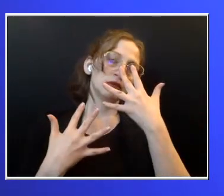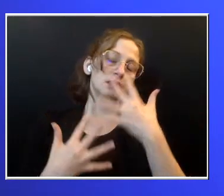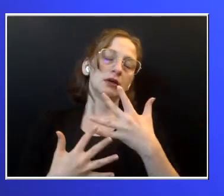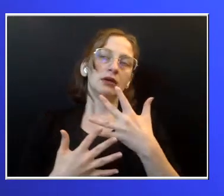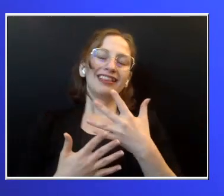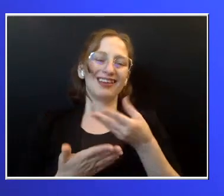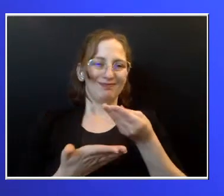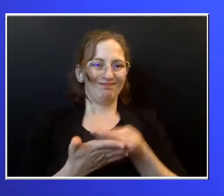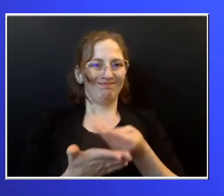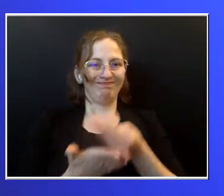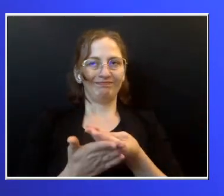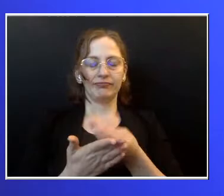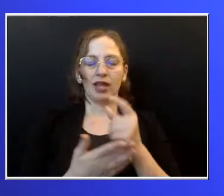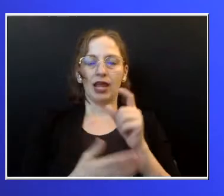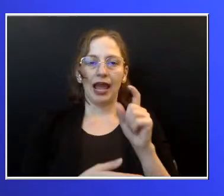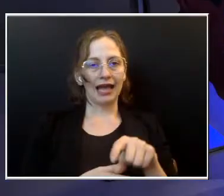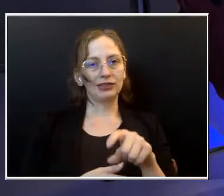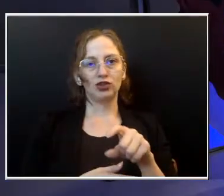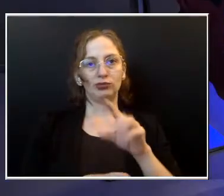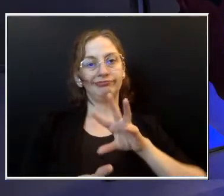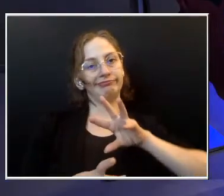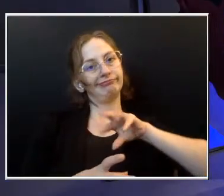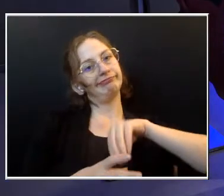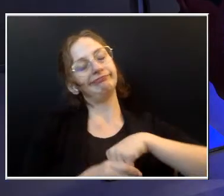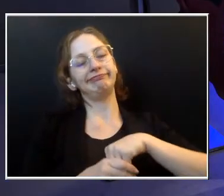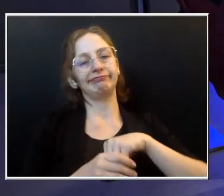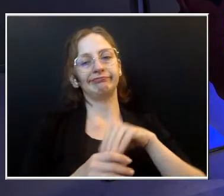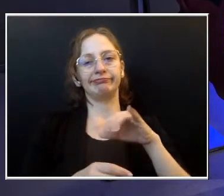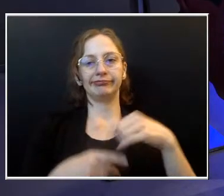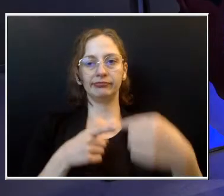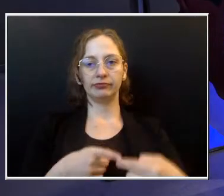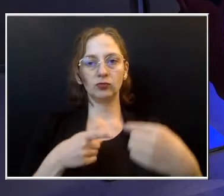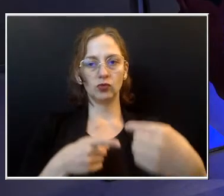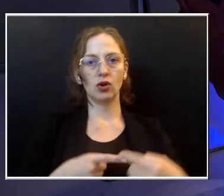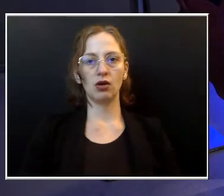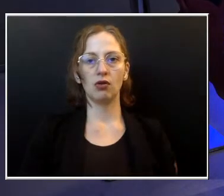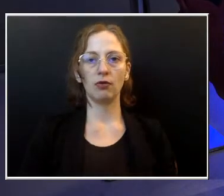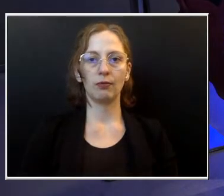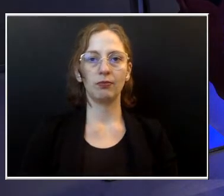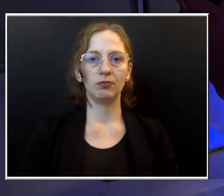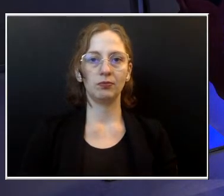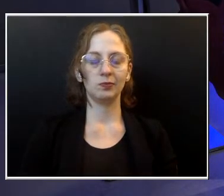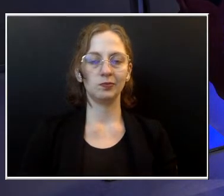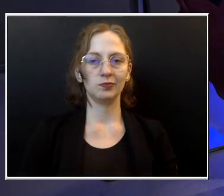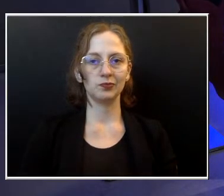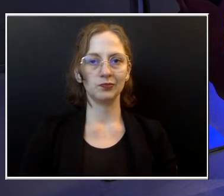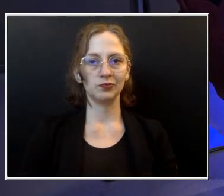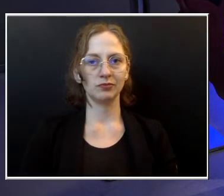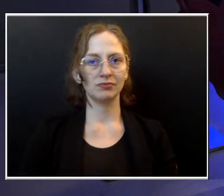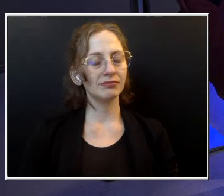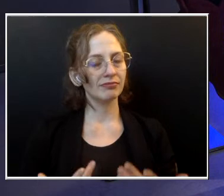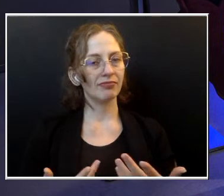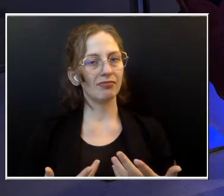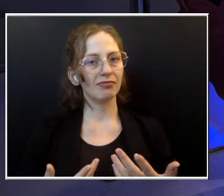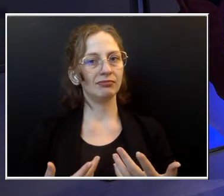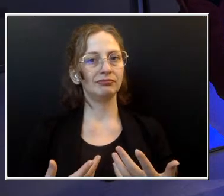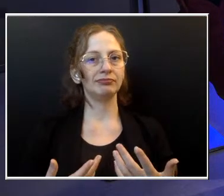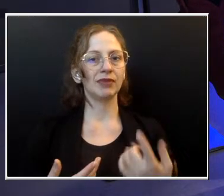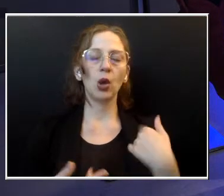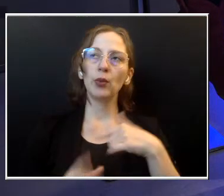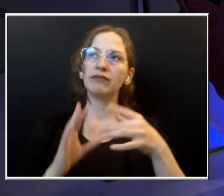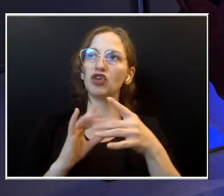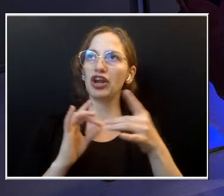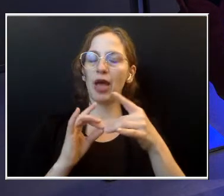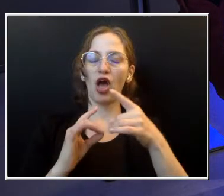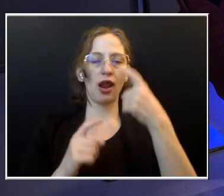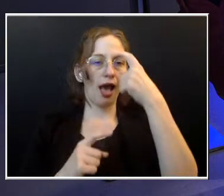of the struggle. Well, and what do you say when people still have, I don't know, have we moved the needle when it comes to, we talk about eyebrows and hair and wigs